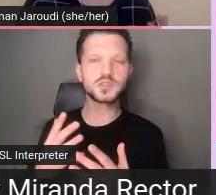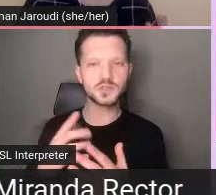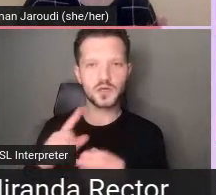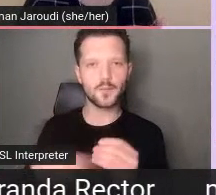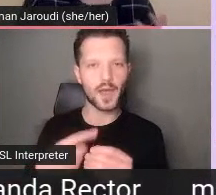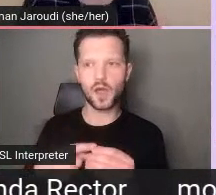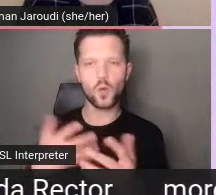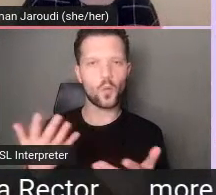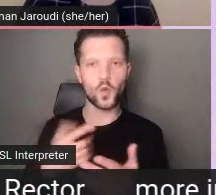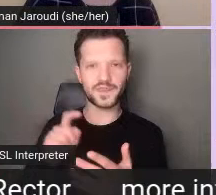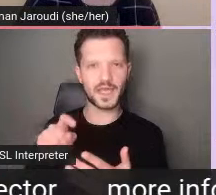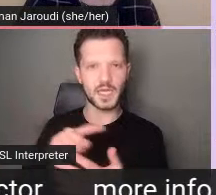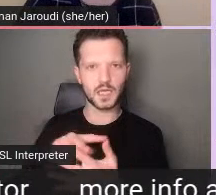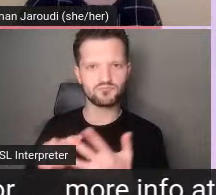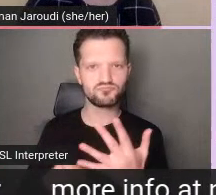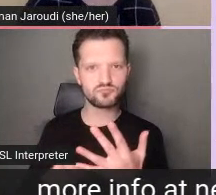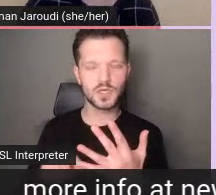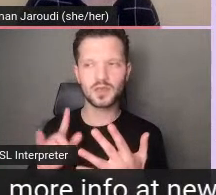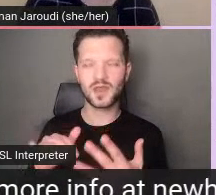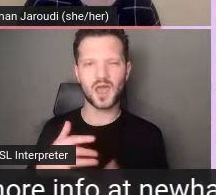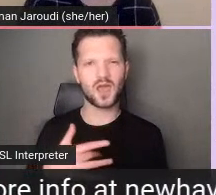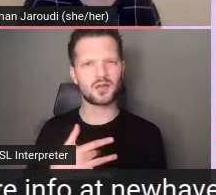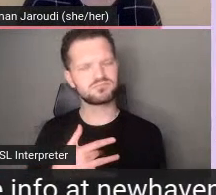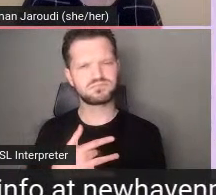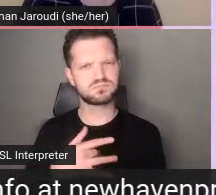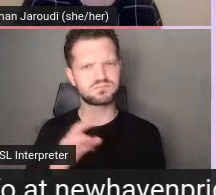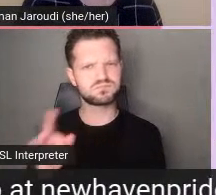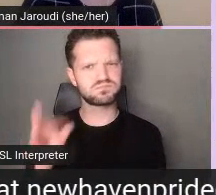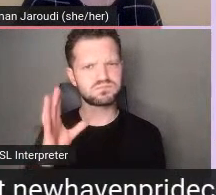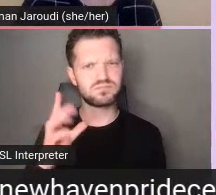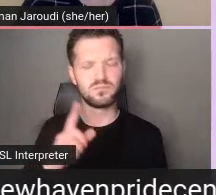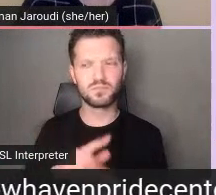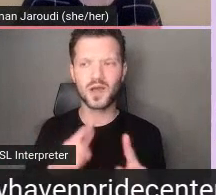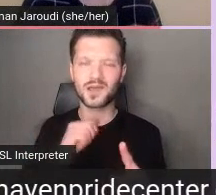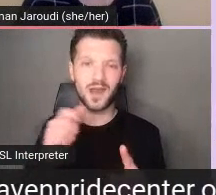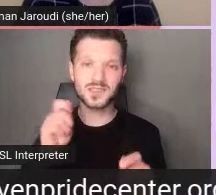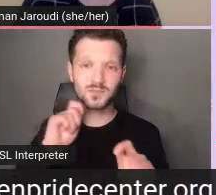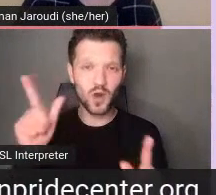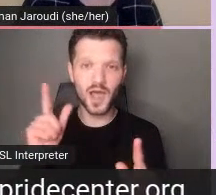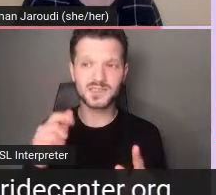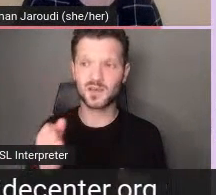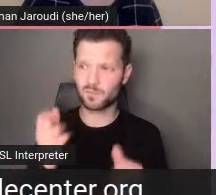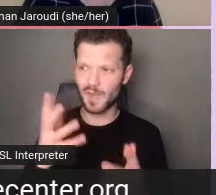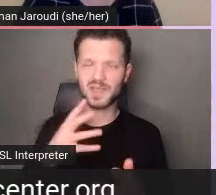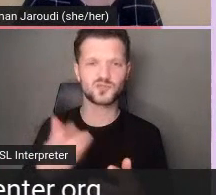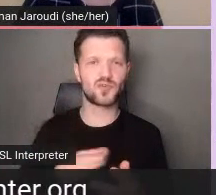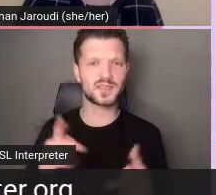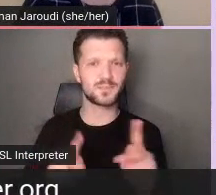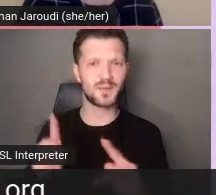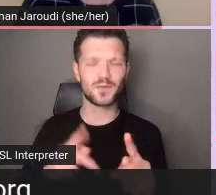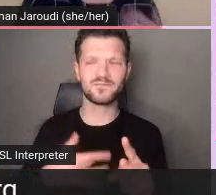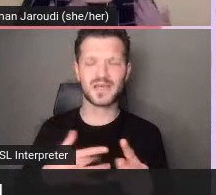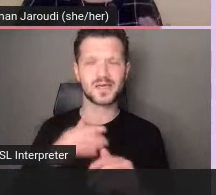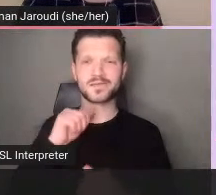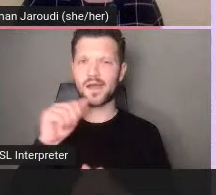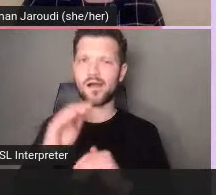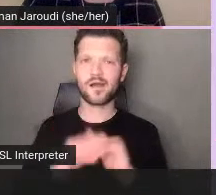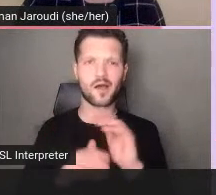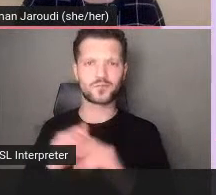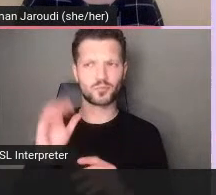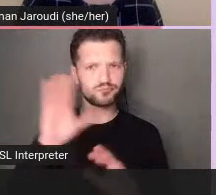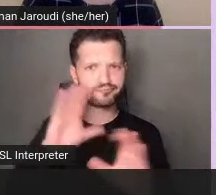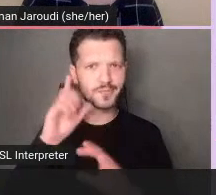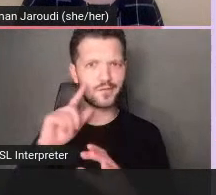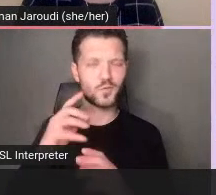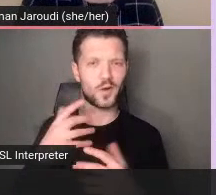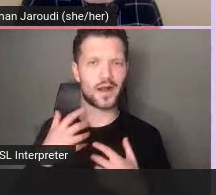mind, it's disheartening, but rather unsurprising that many trans folks feel uncomfortable seeking medical care and often put off visits